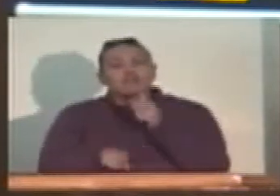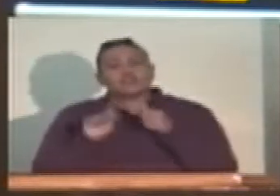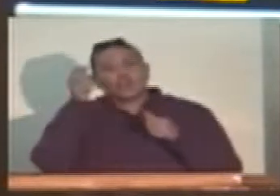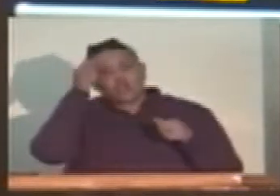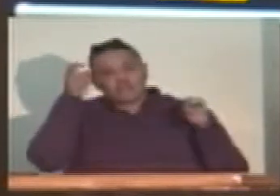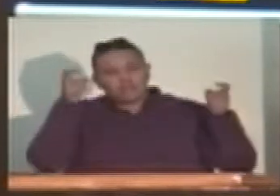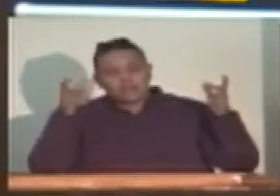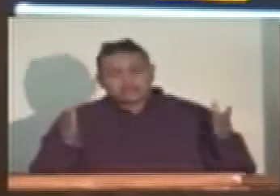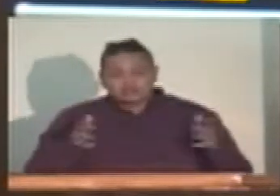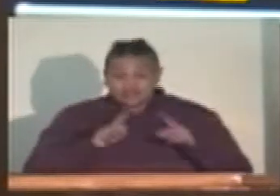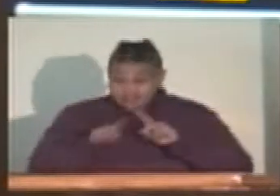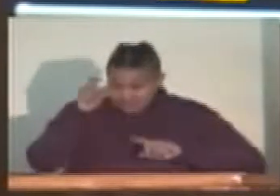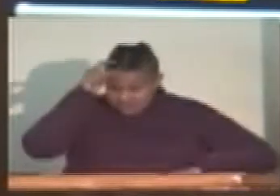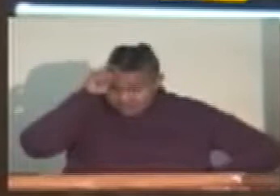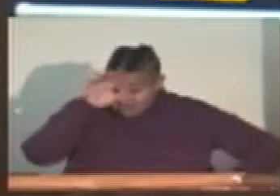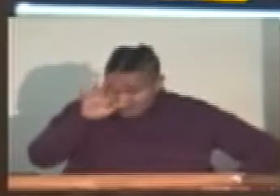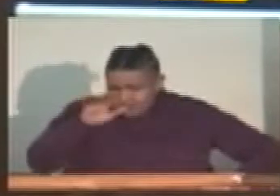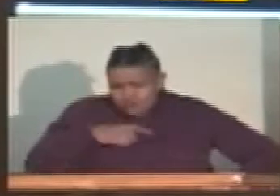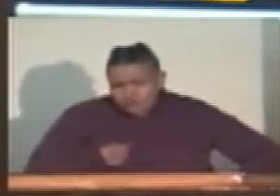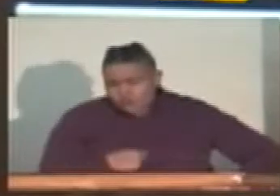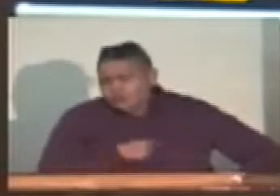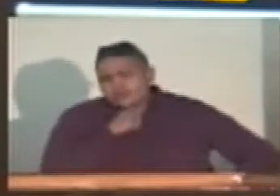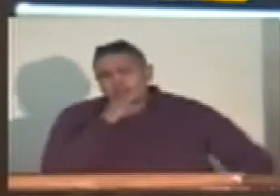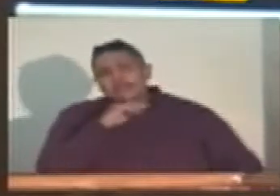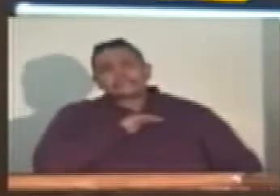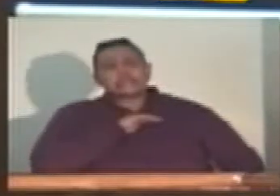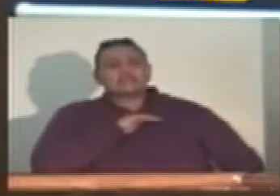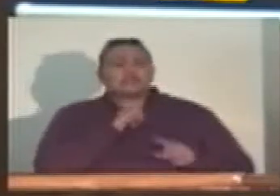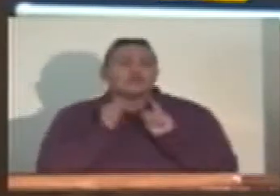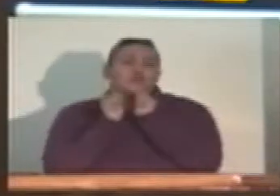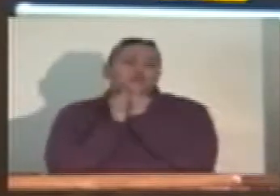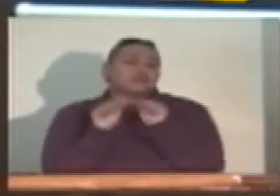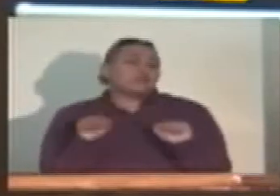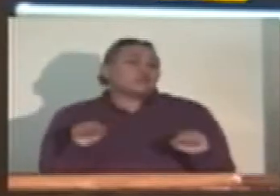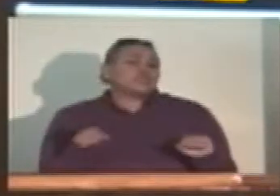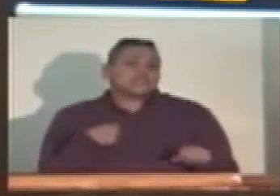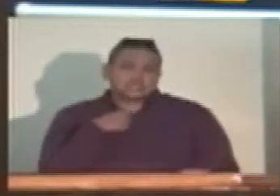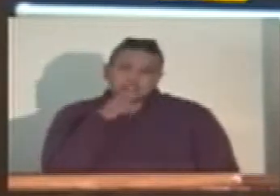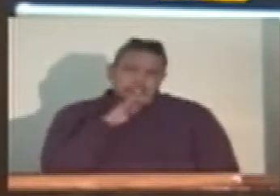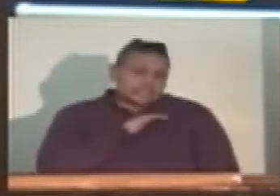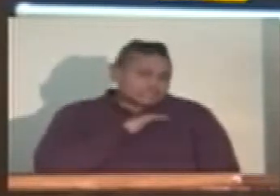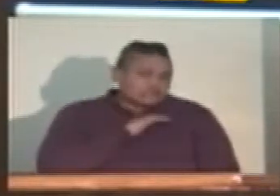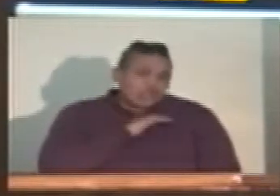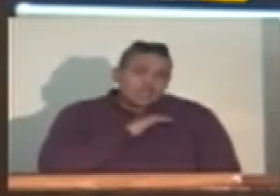government. However, we are not satisfied with potential.